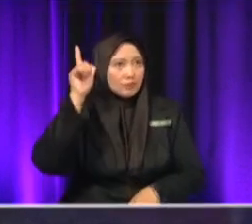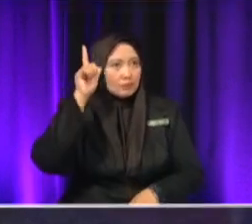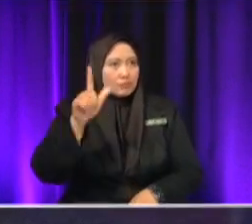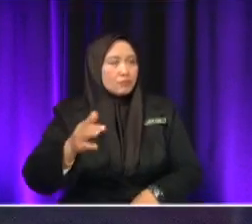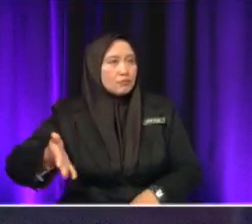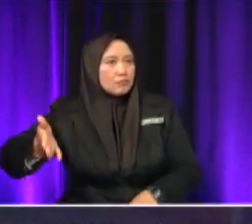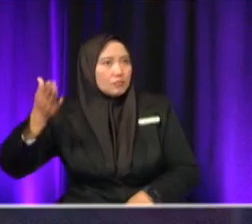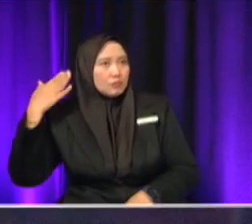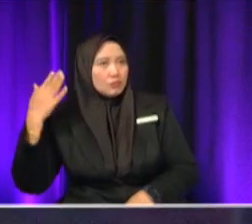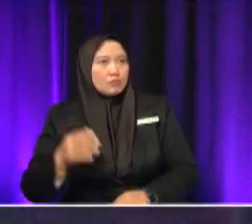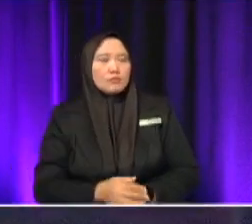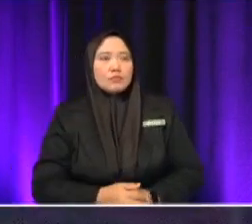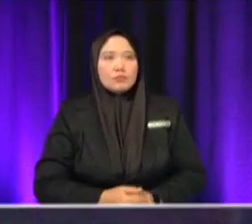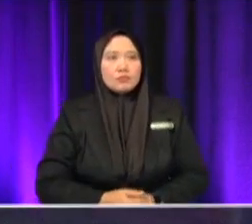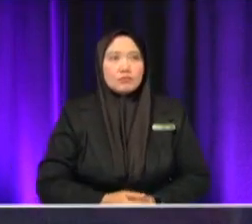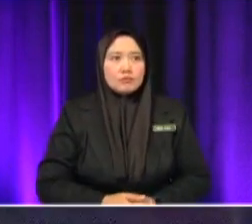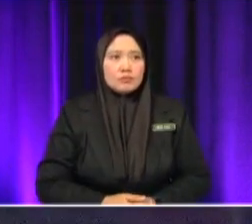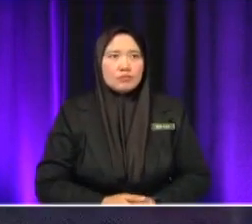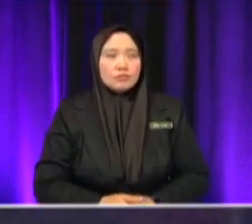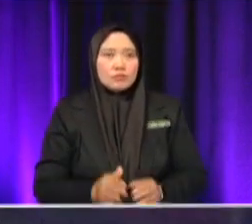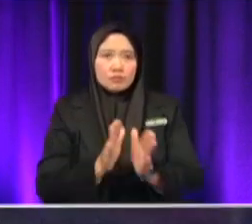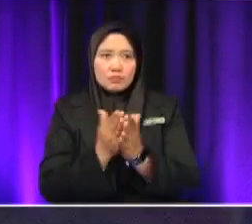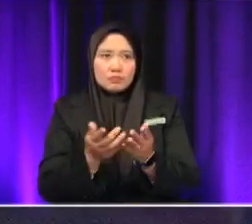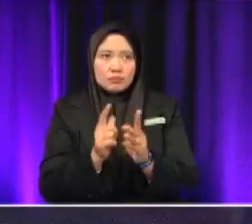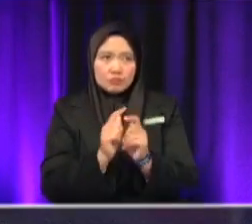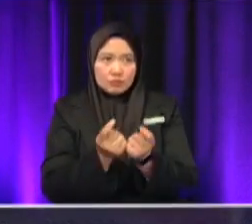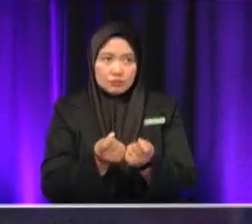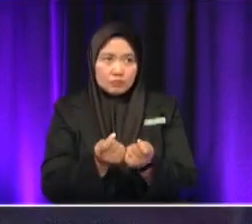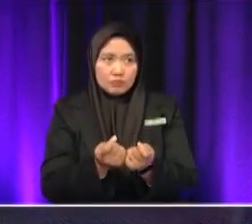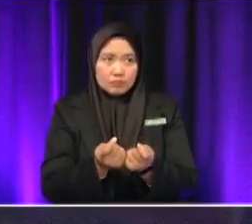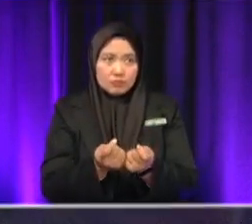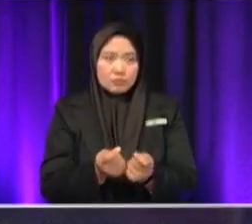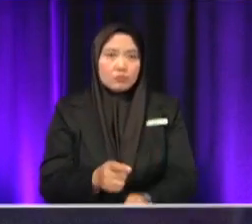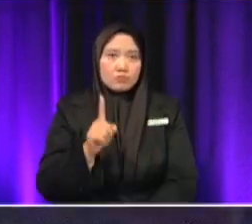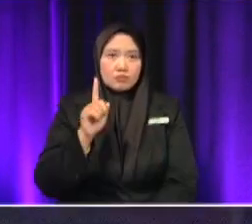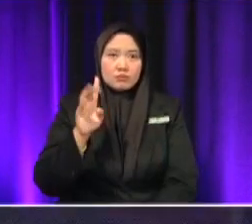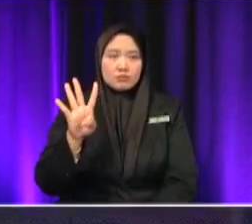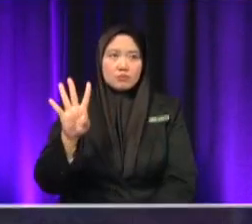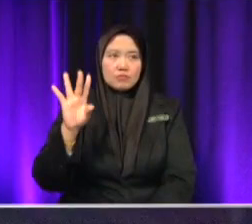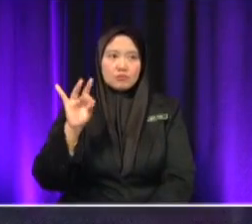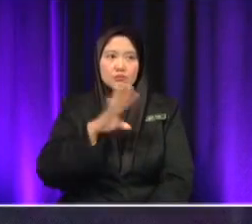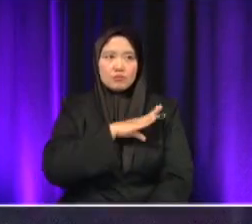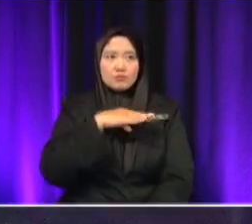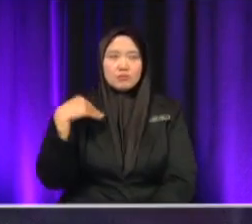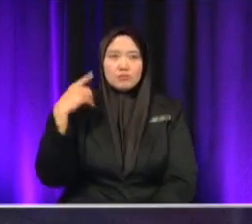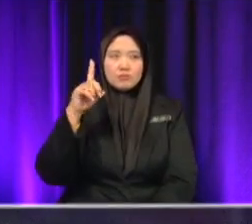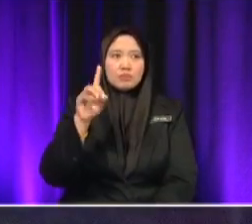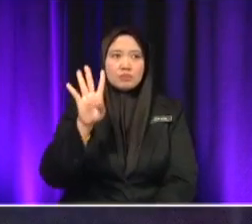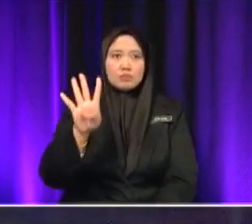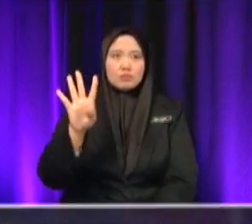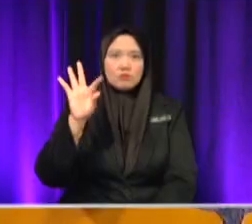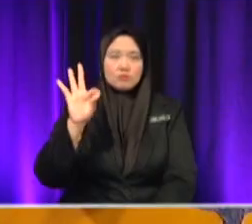article on English download textbook, page 148 and 149, right? Yeah, correct. Okay, all right. Okay, these sentences,